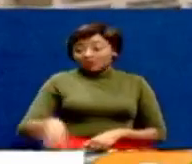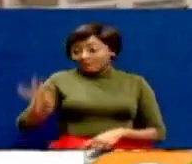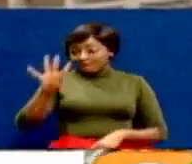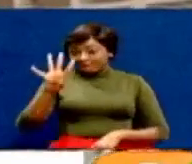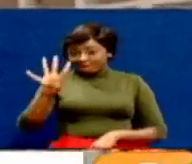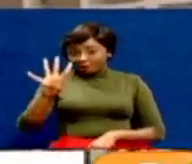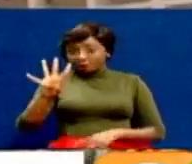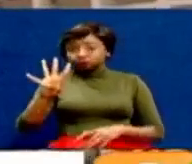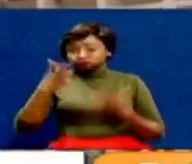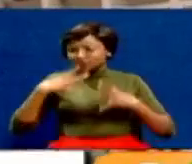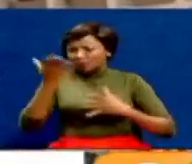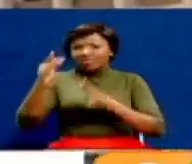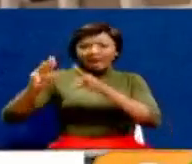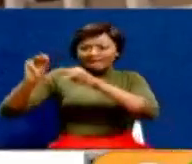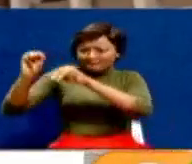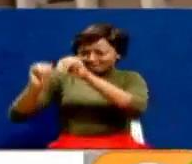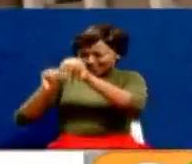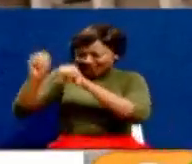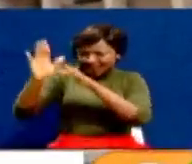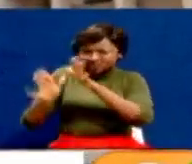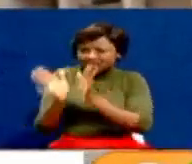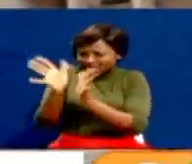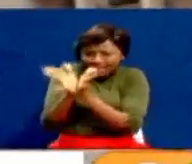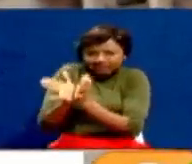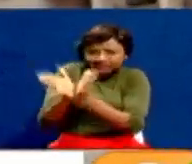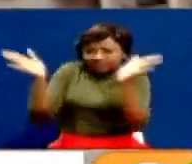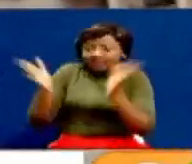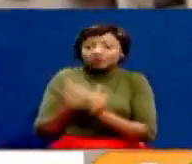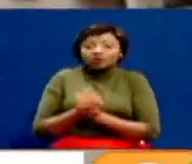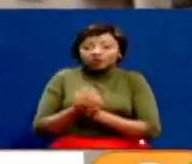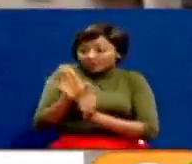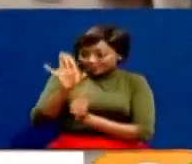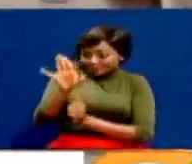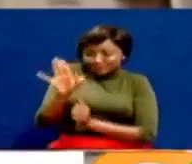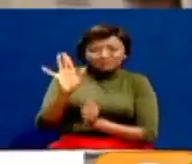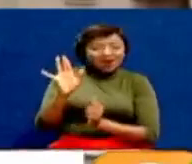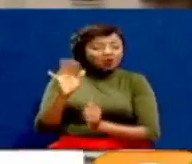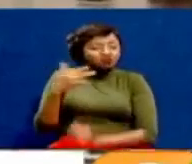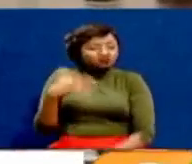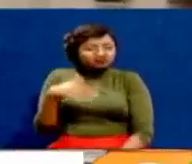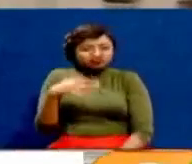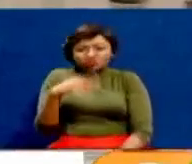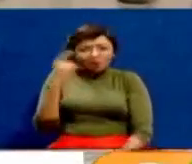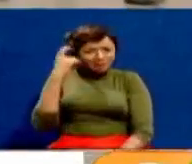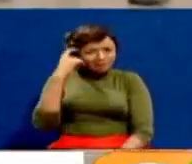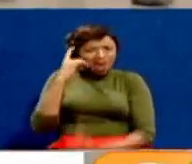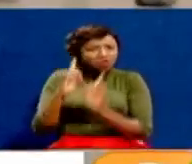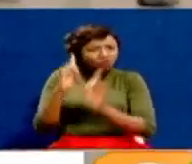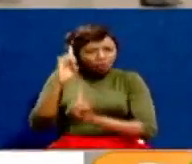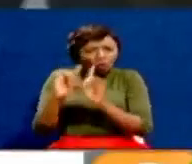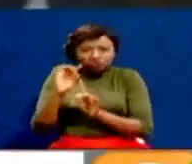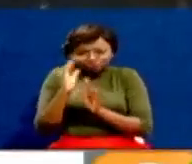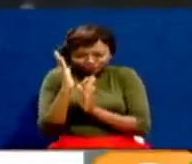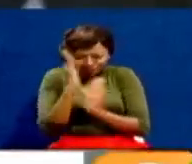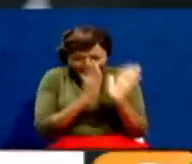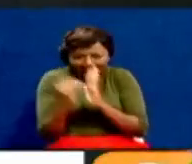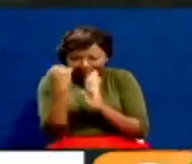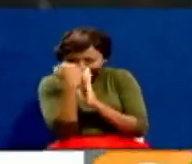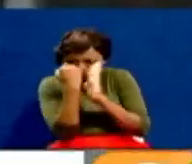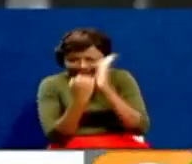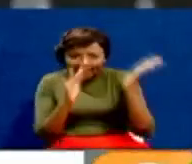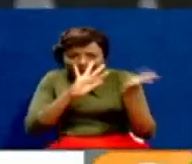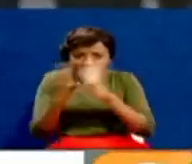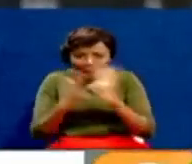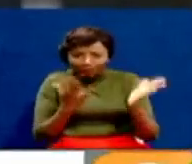the level of general managers at the power utility firm to be the brains behind the scam through which thousands of both prepaid